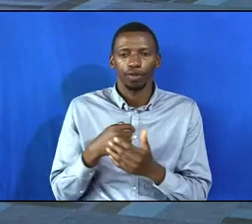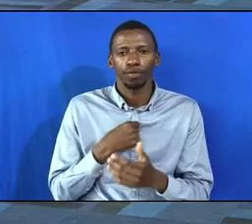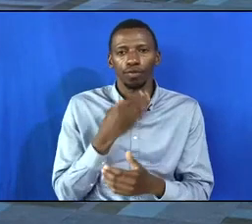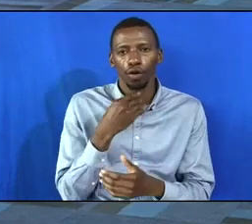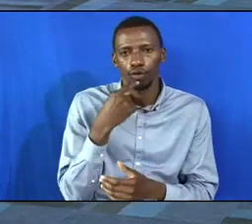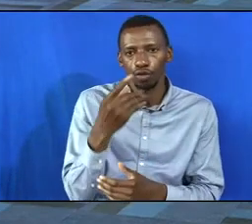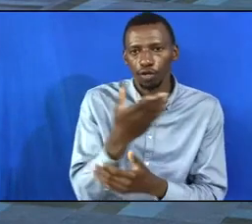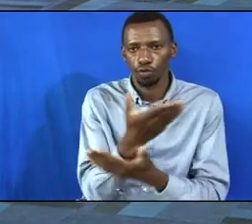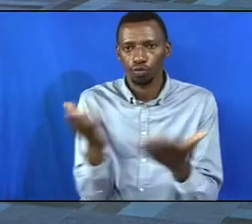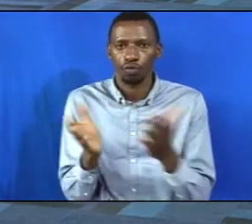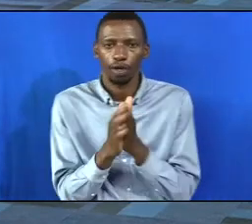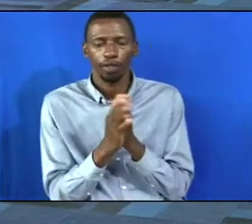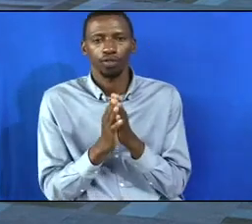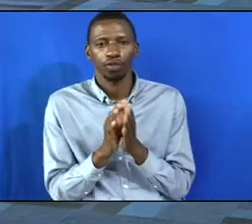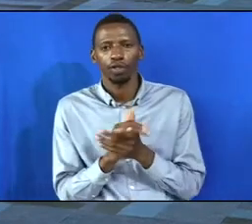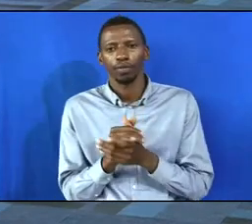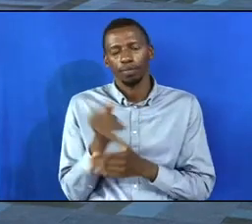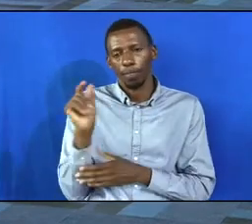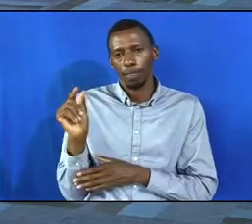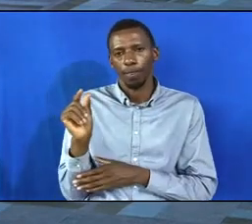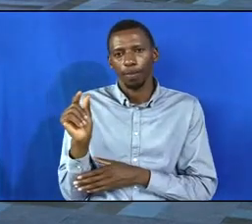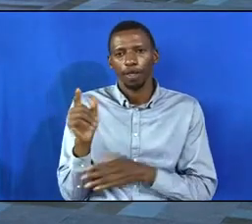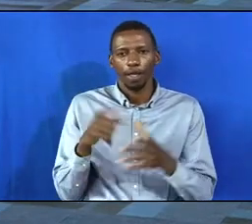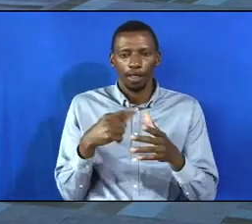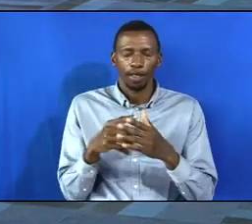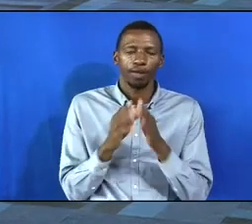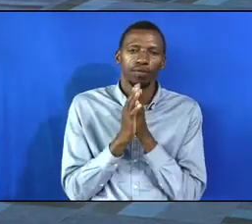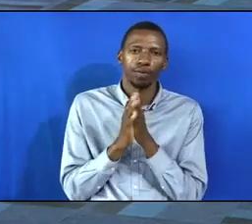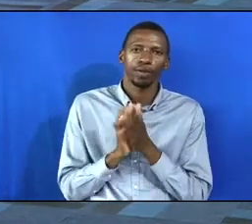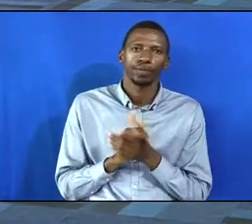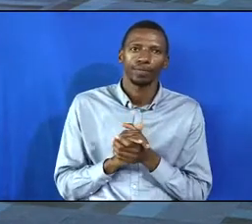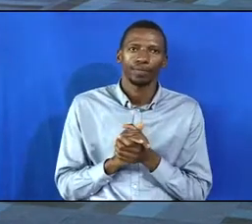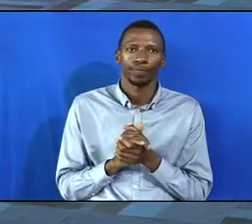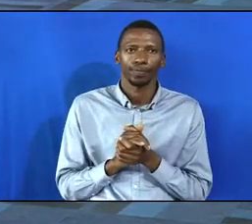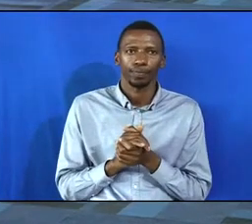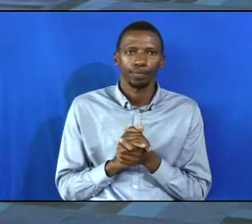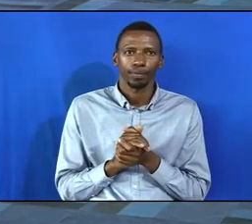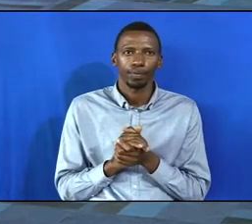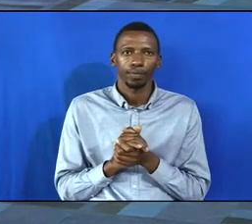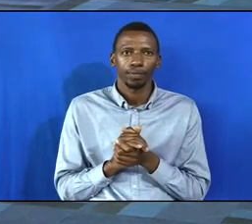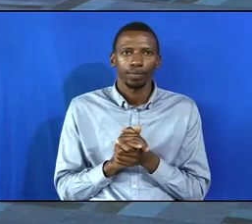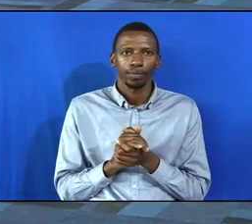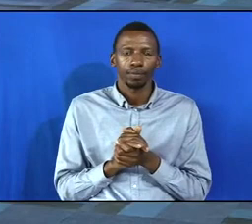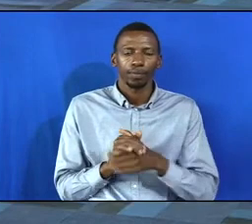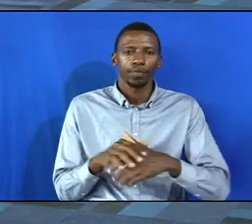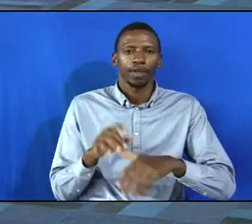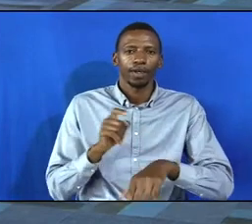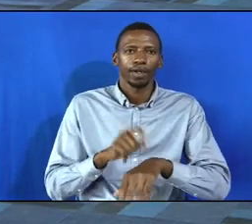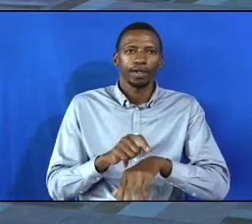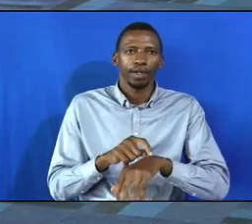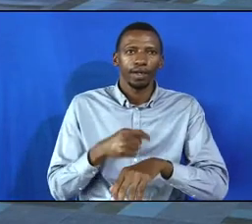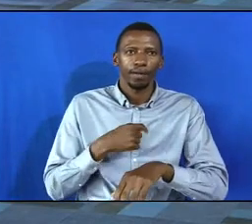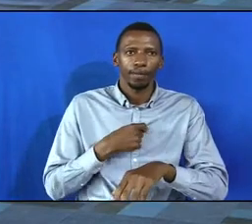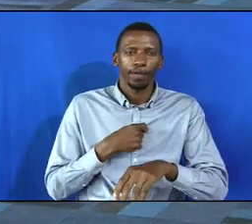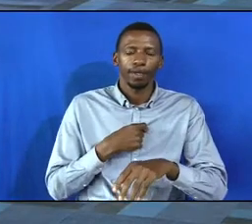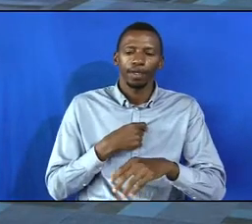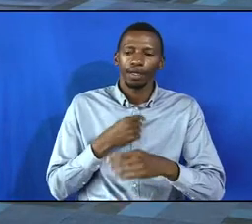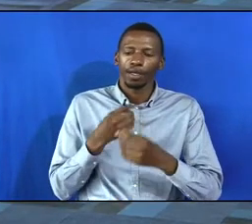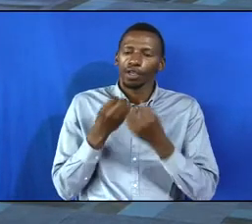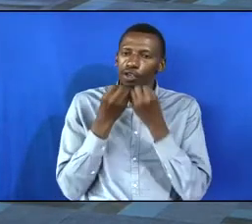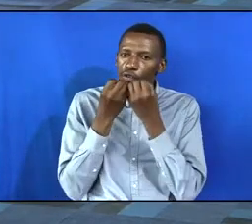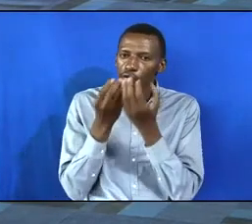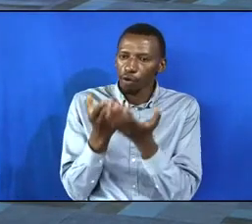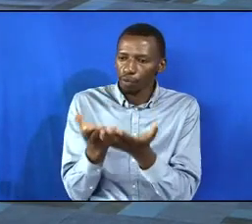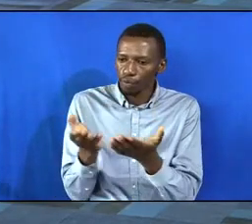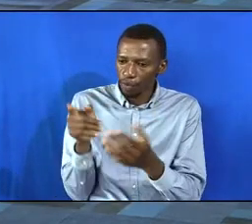you just a bit of it, then we are going to pray. When I spoke, and I told him about the power of